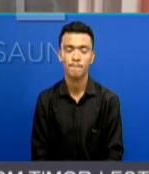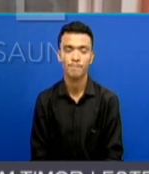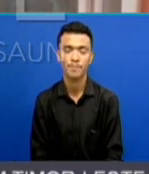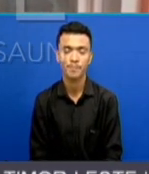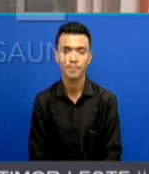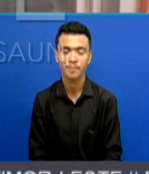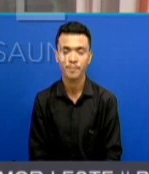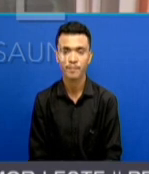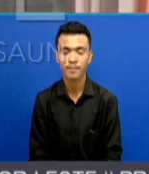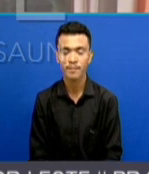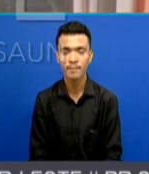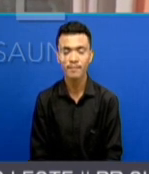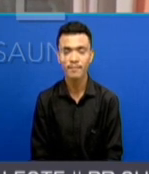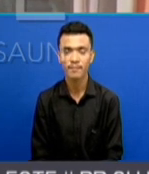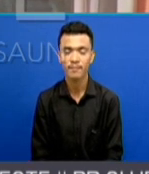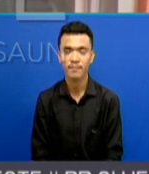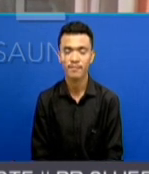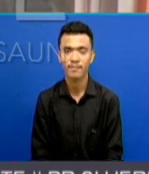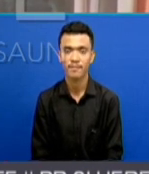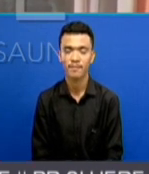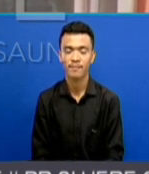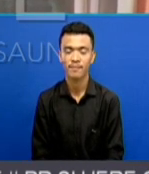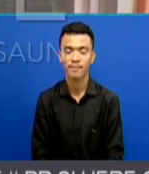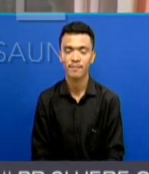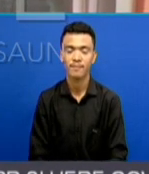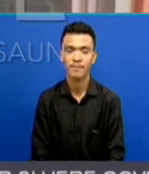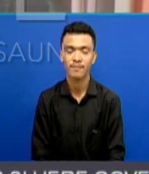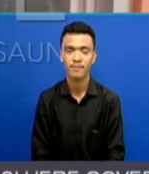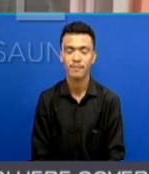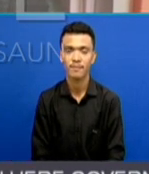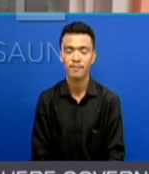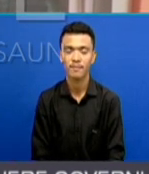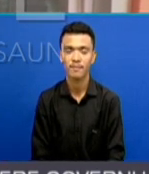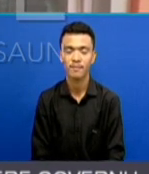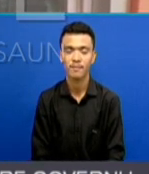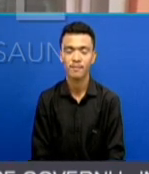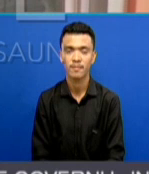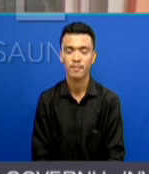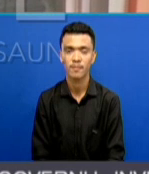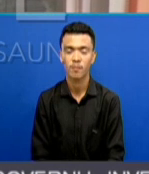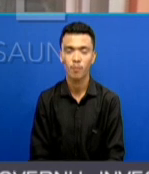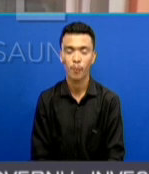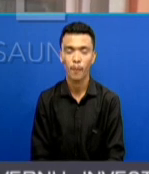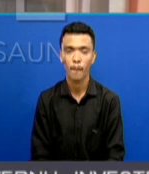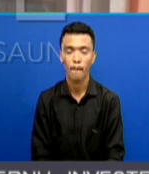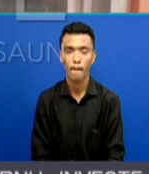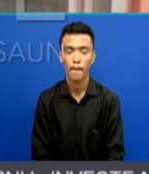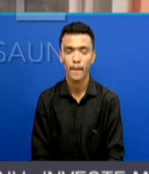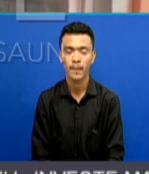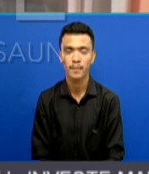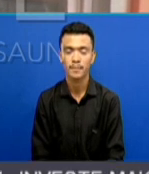the priority of Japan to support the rural communities and to empower and